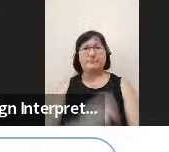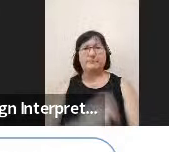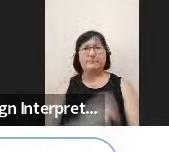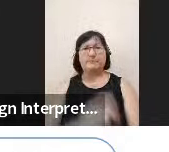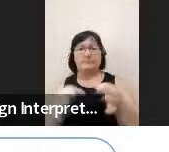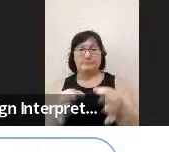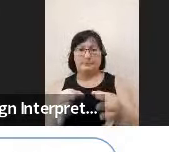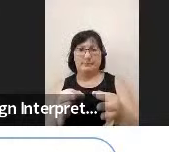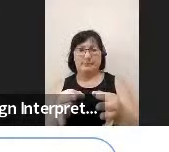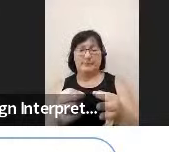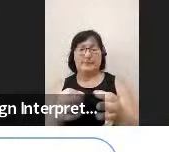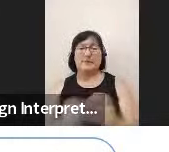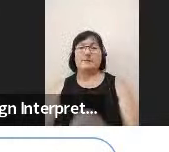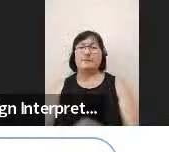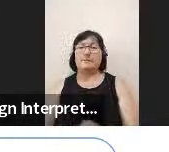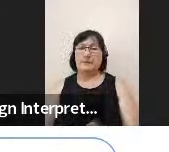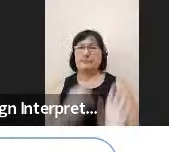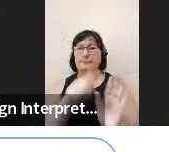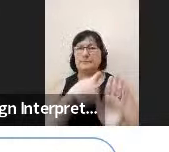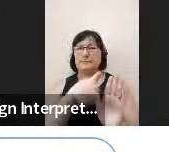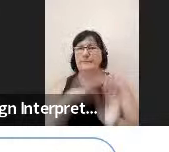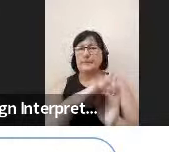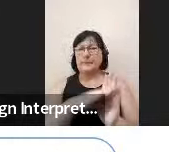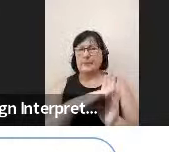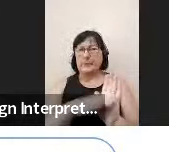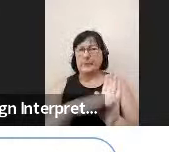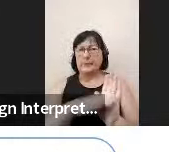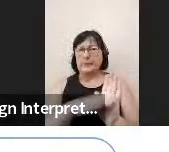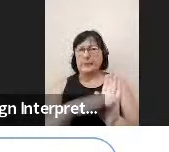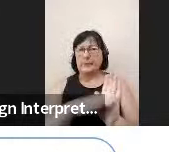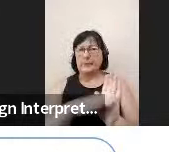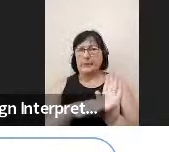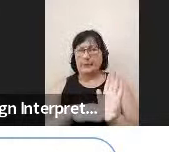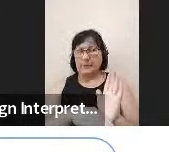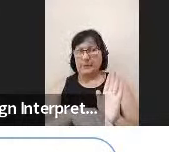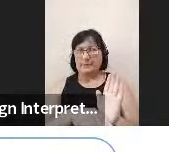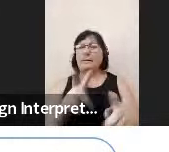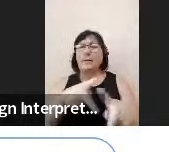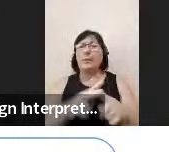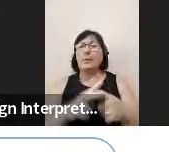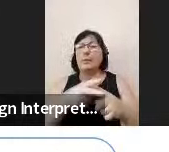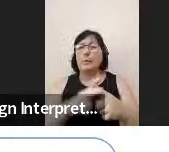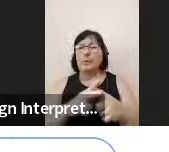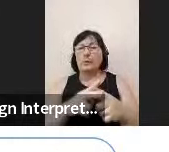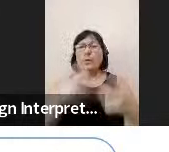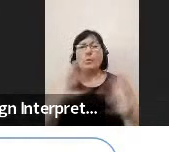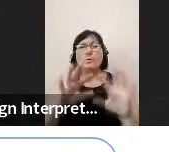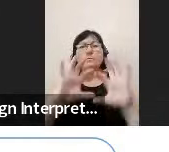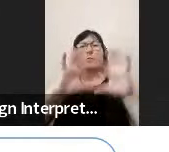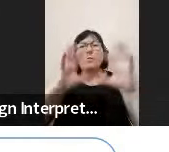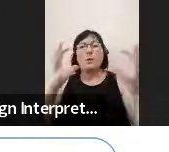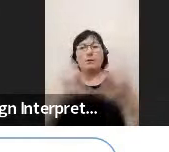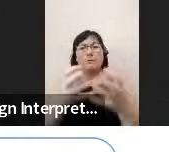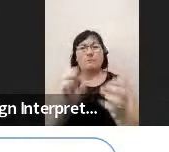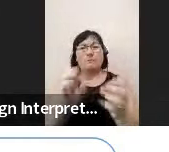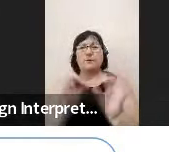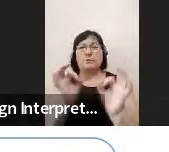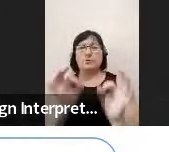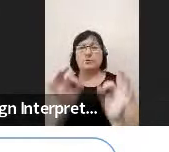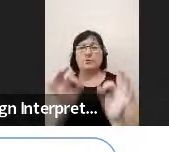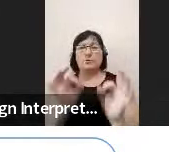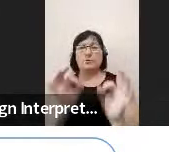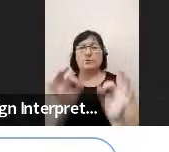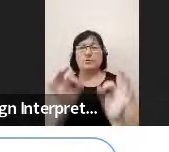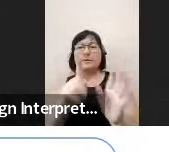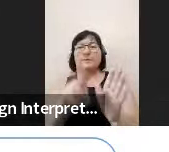about. And this is one of the tools that is used globally to ensure that there's improvement on different economies that were